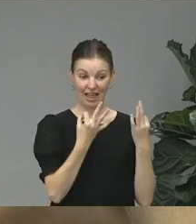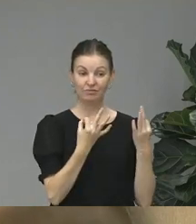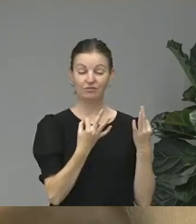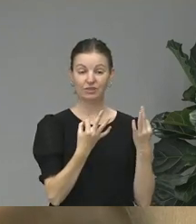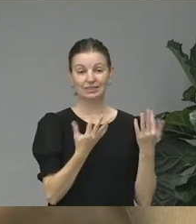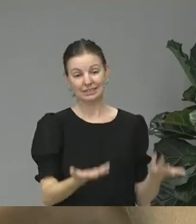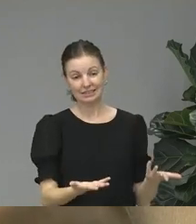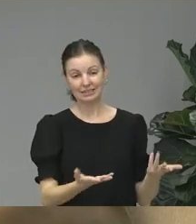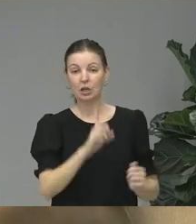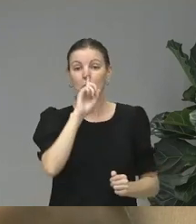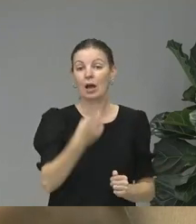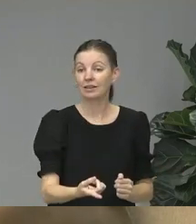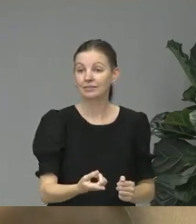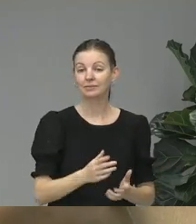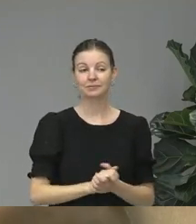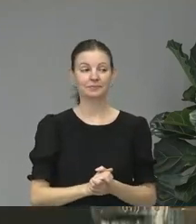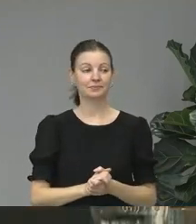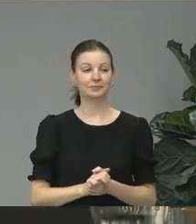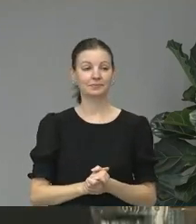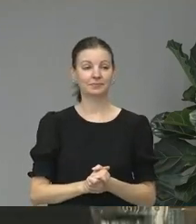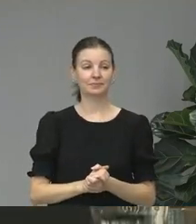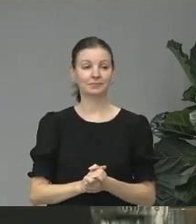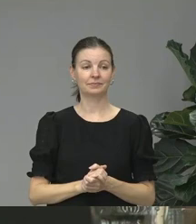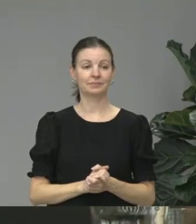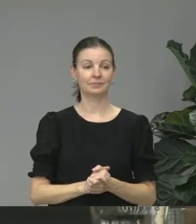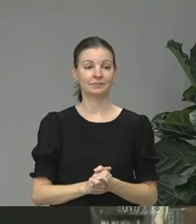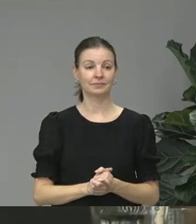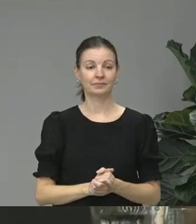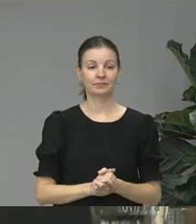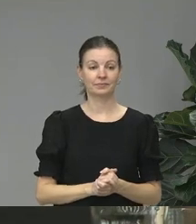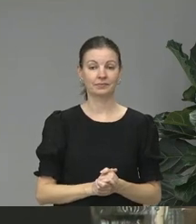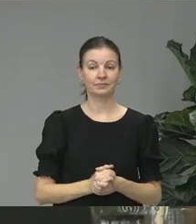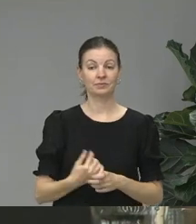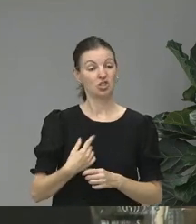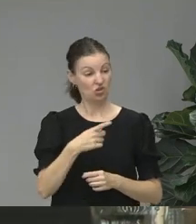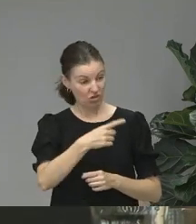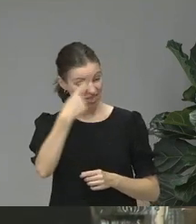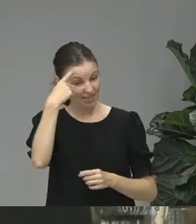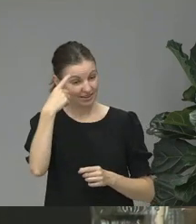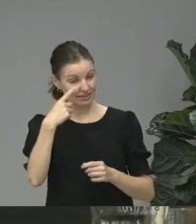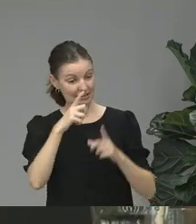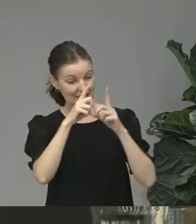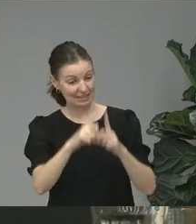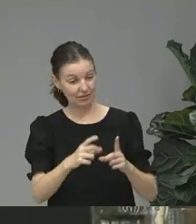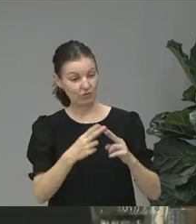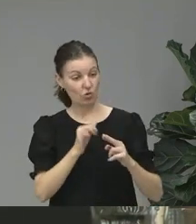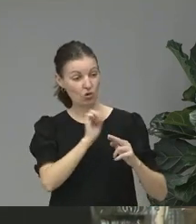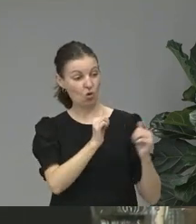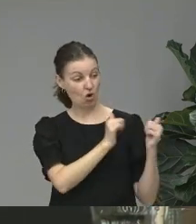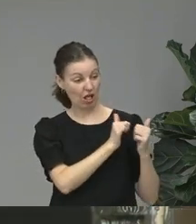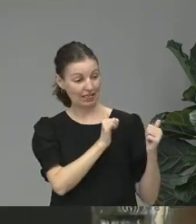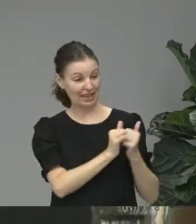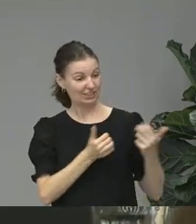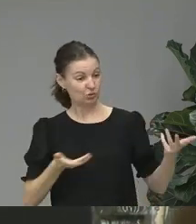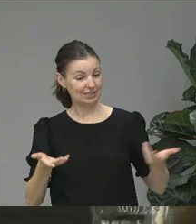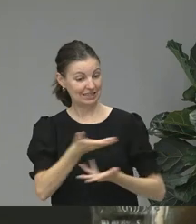has. Yeah. Do you think? It's difficult for your colleagues to discuss these